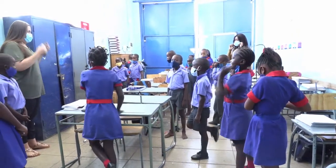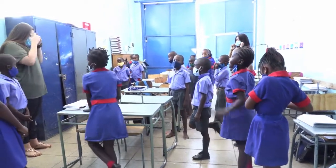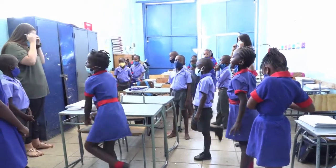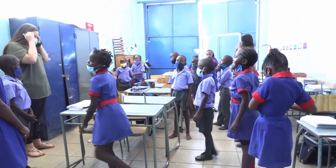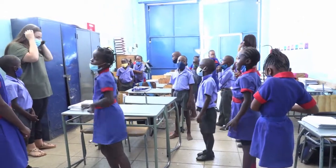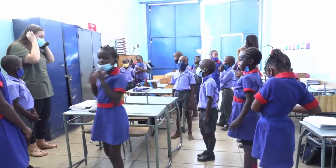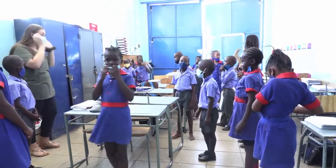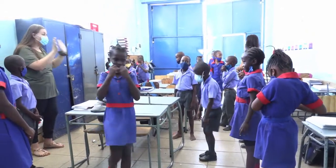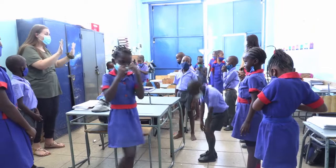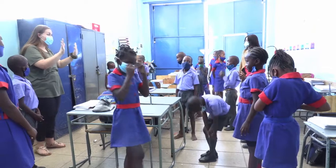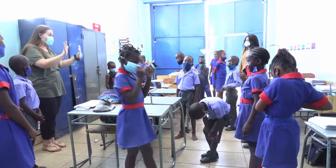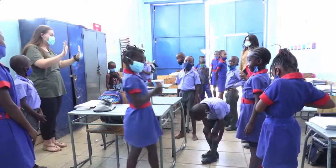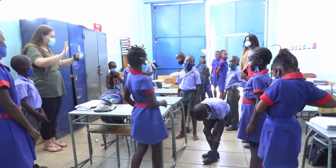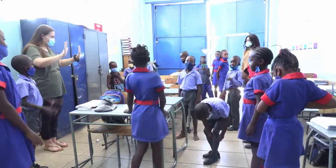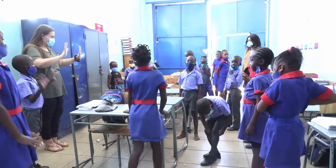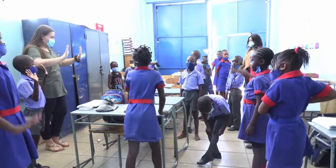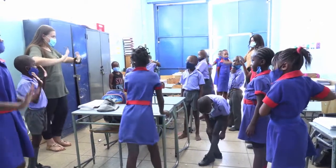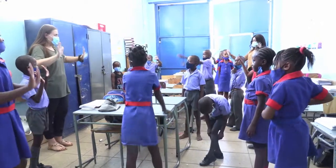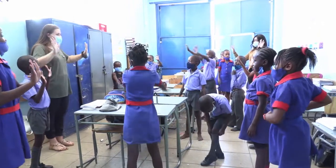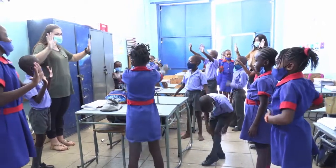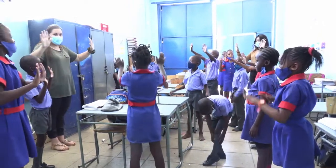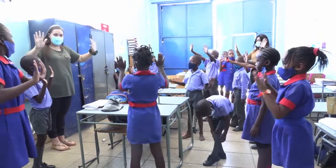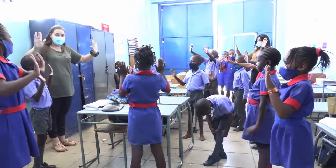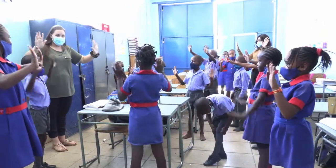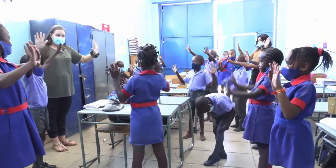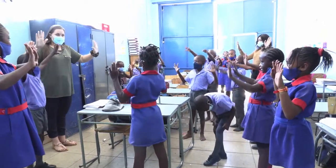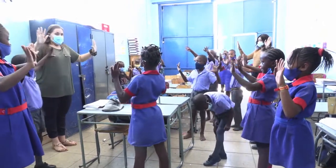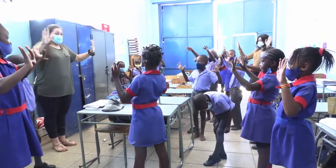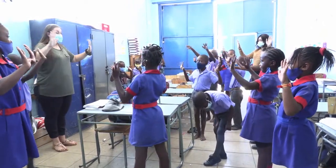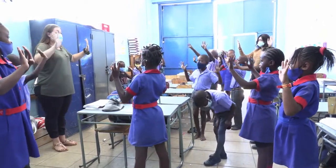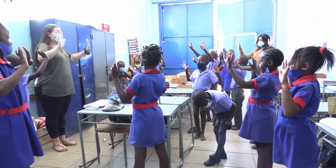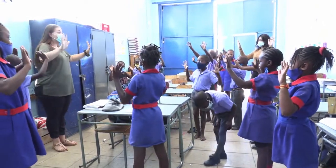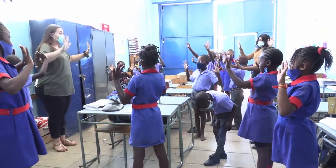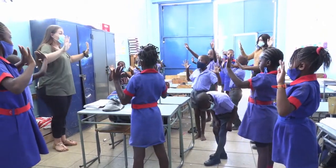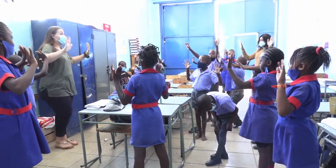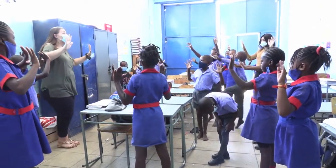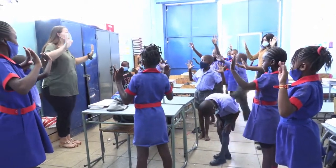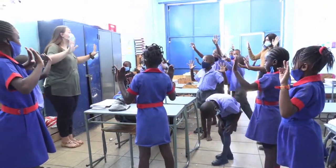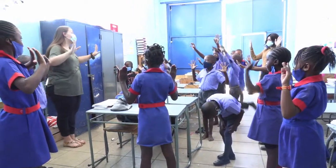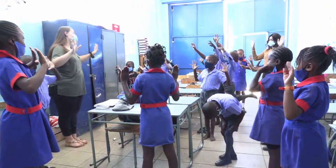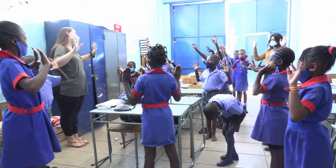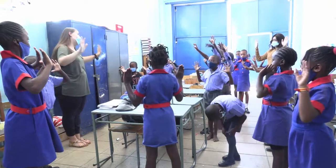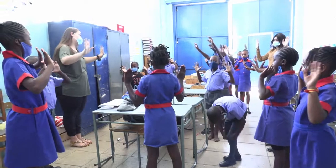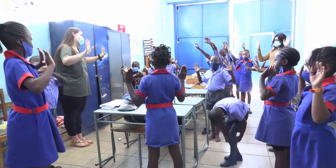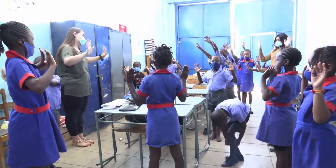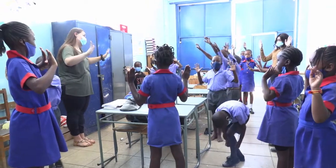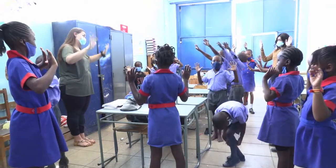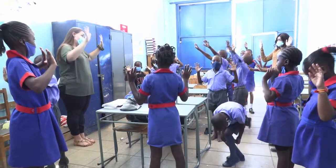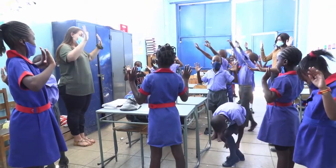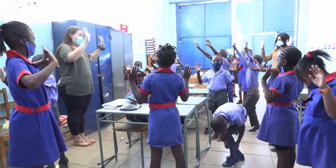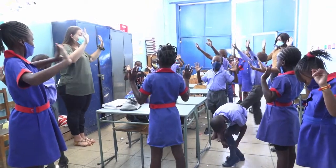energy. Yes, so we're gonna take our hands. Show me your hands, because this week we are learning all about our